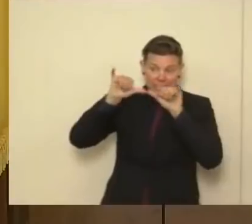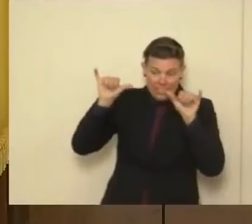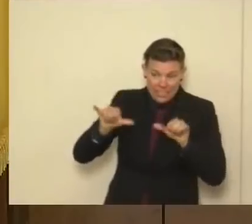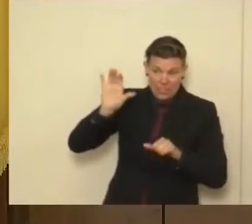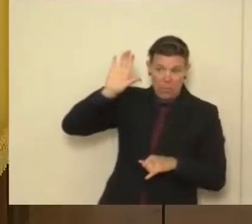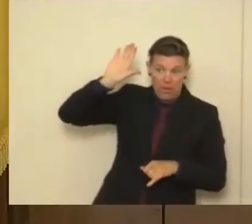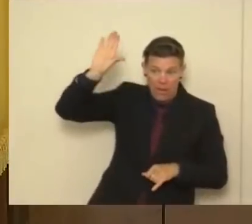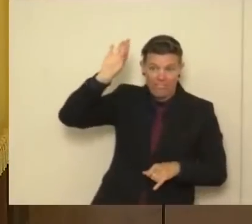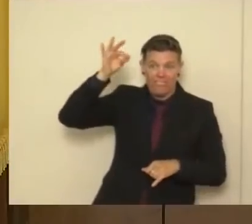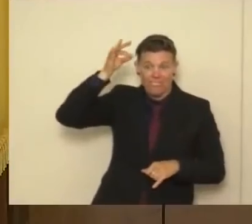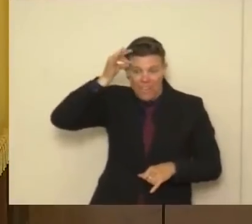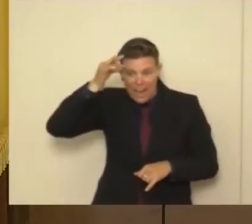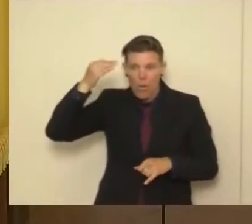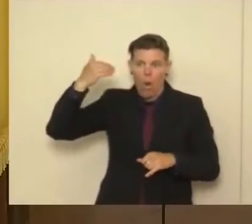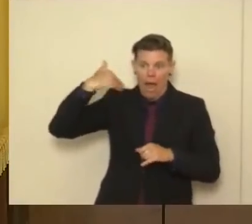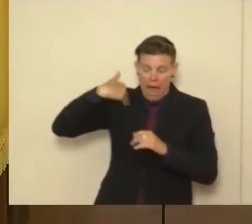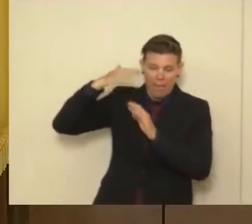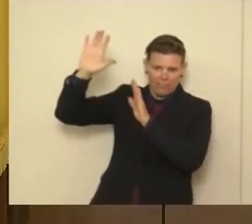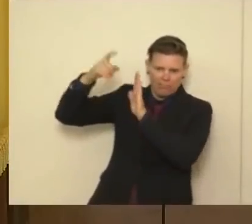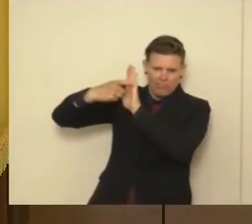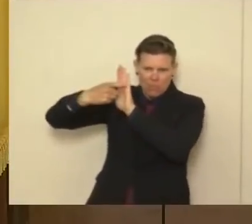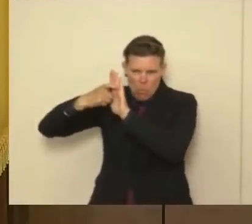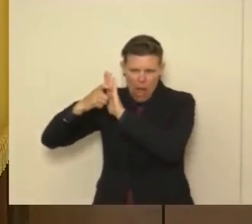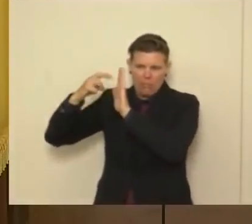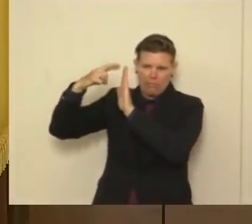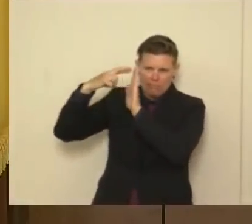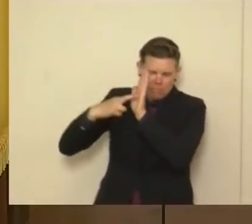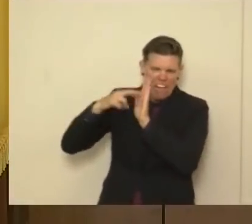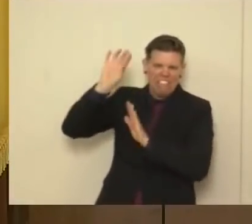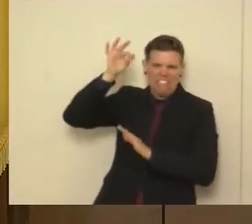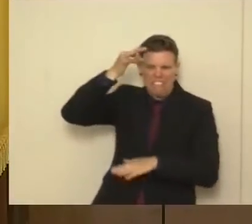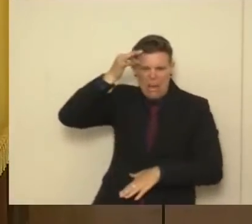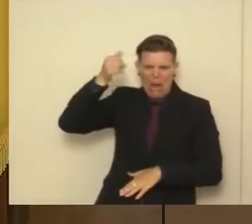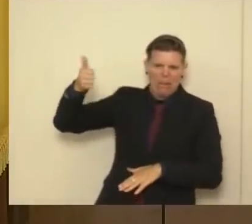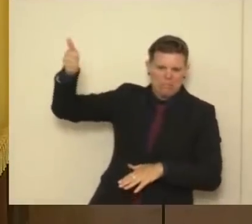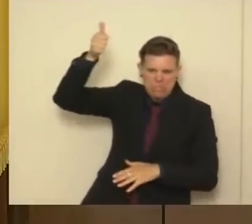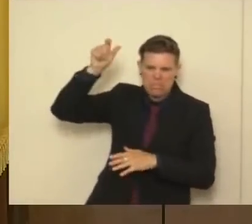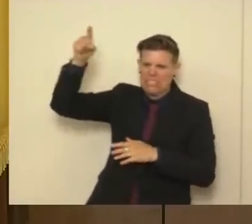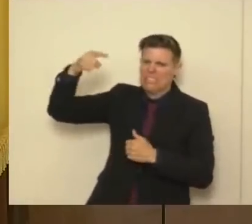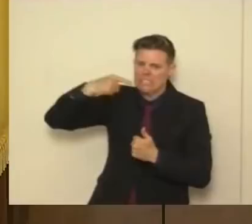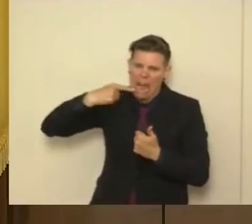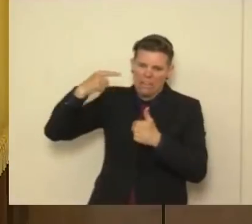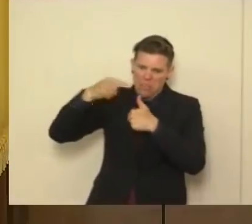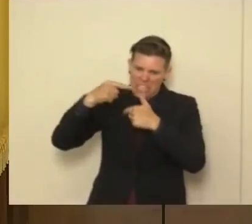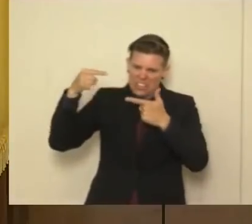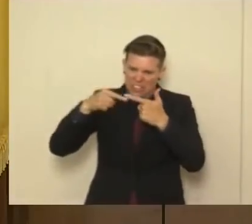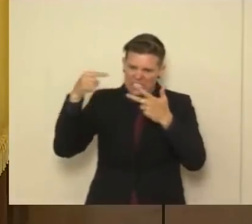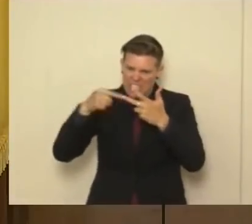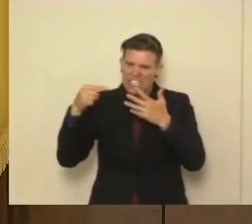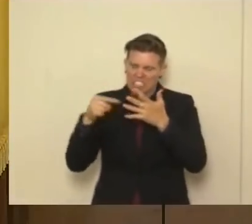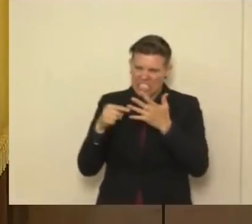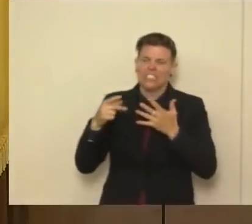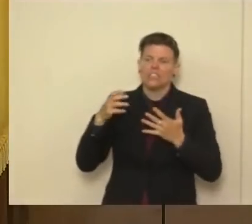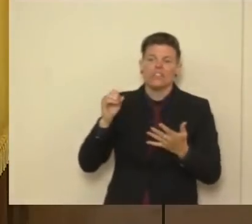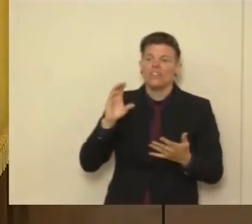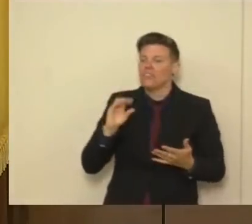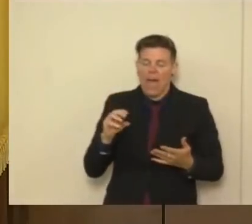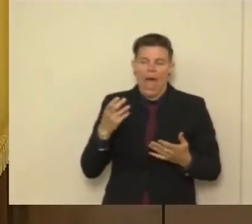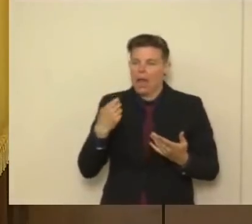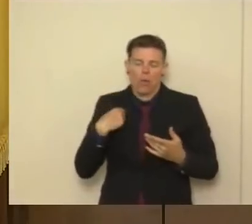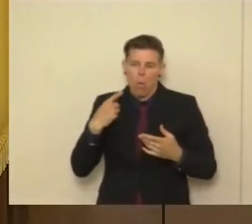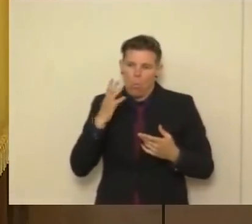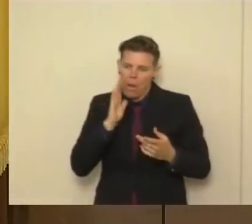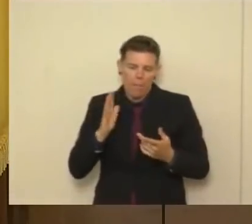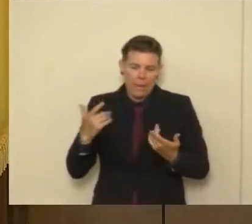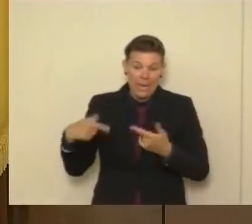mask requirement, and there had been federal interventions, this whole country would not be in the situation it is